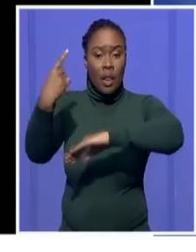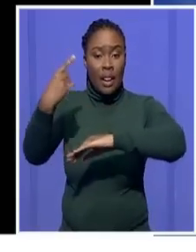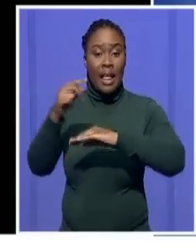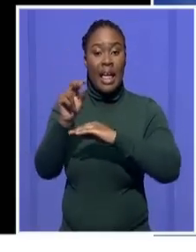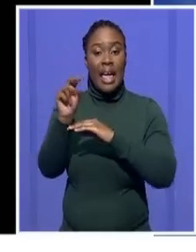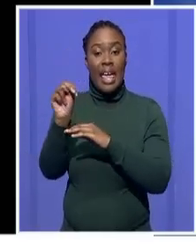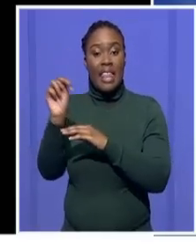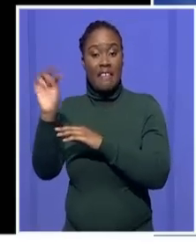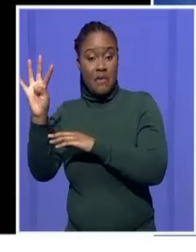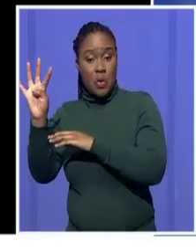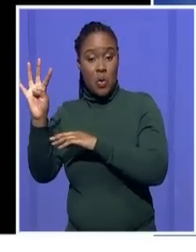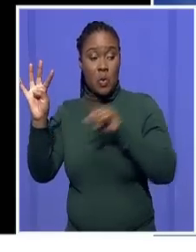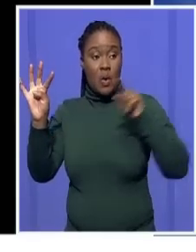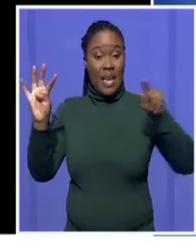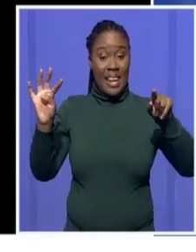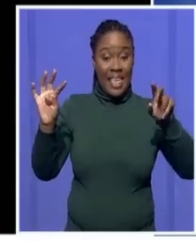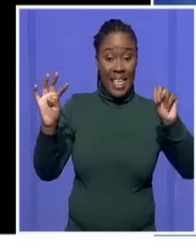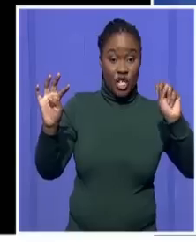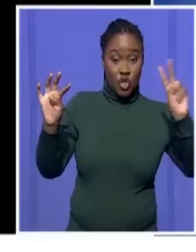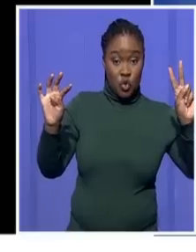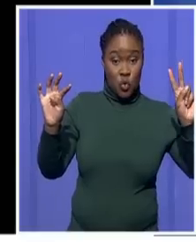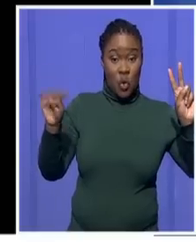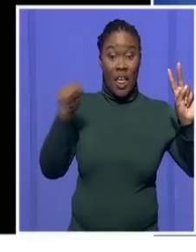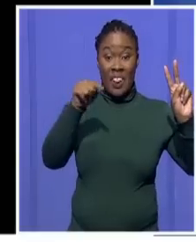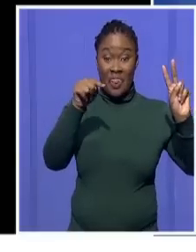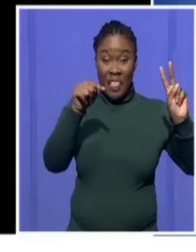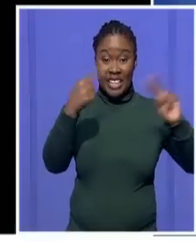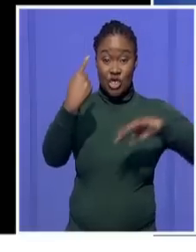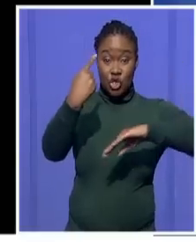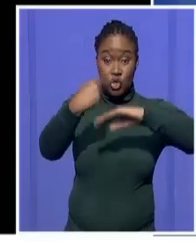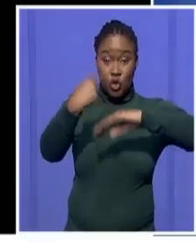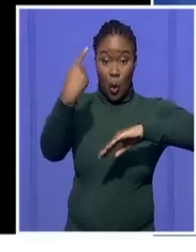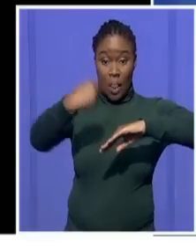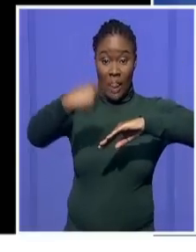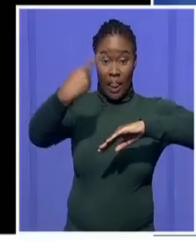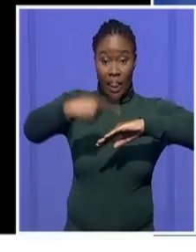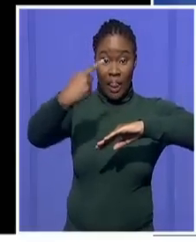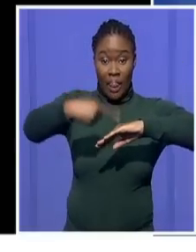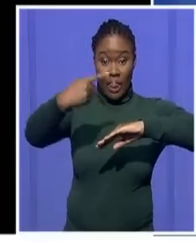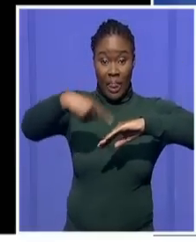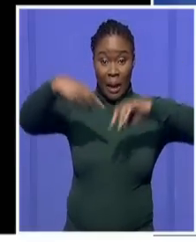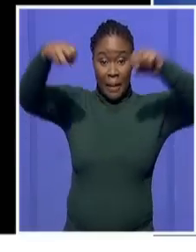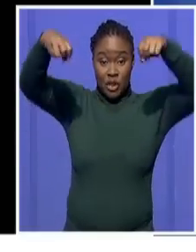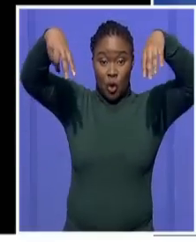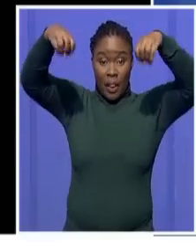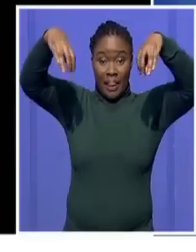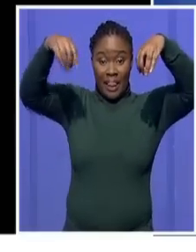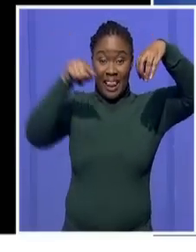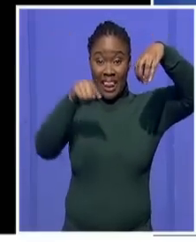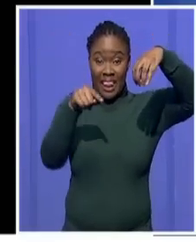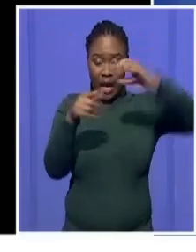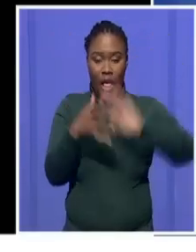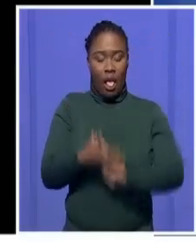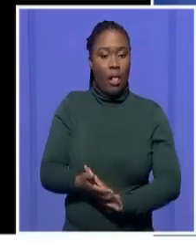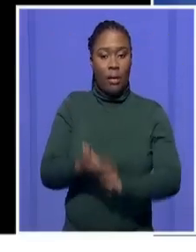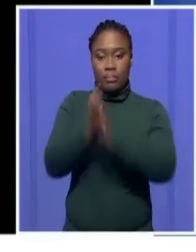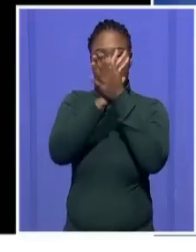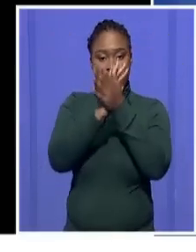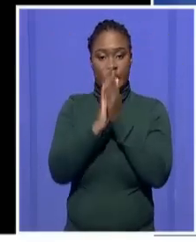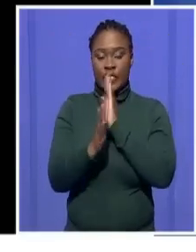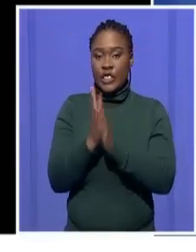north to the M2 washed away last night. The residents in that little town of Definager, Sea Tides, La